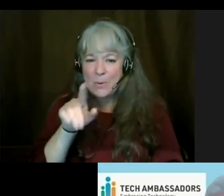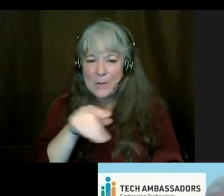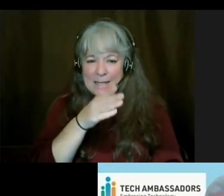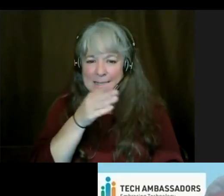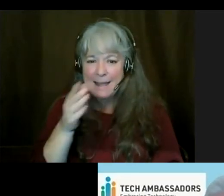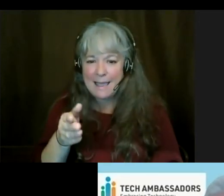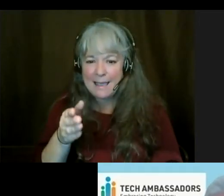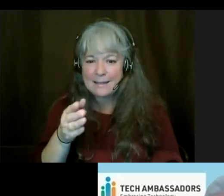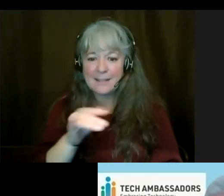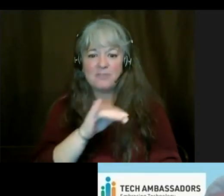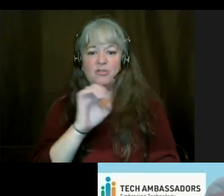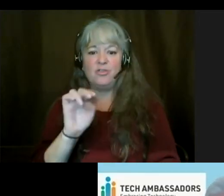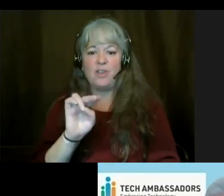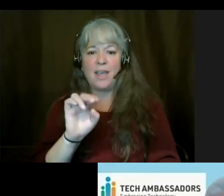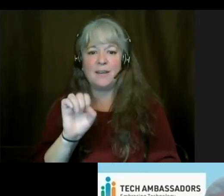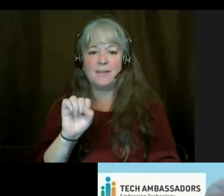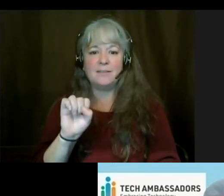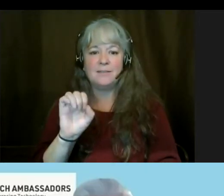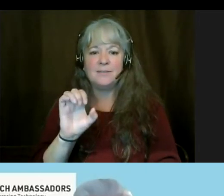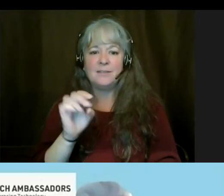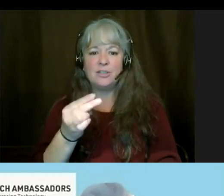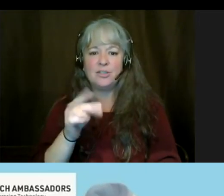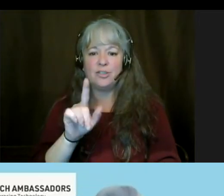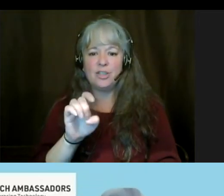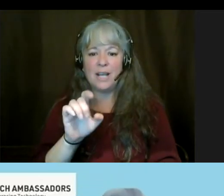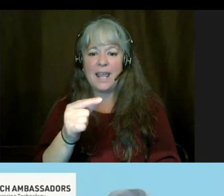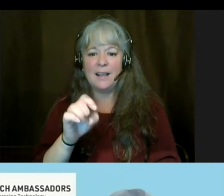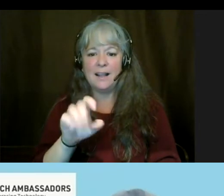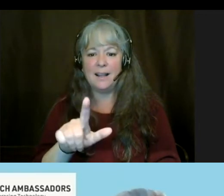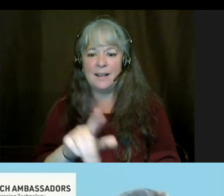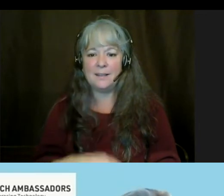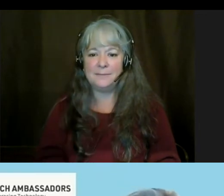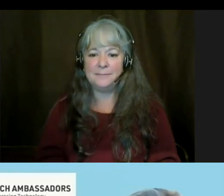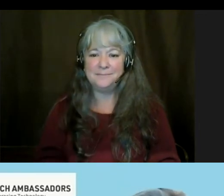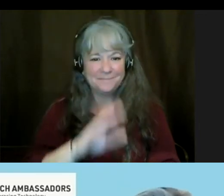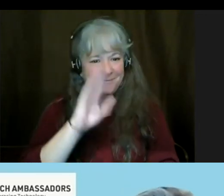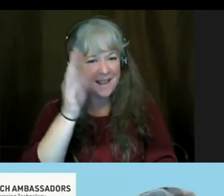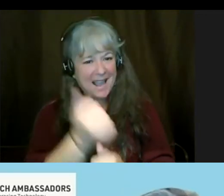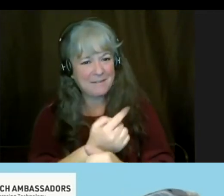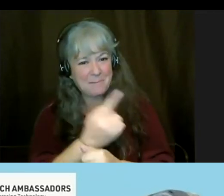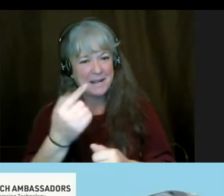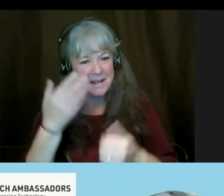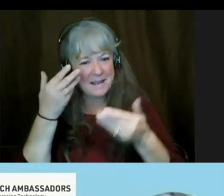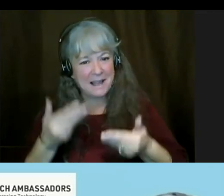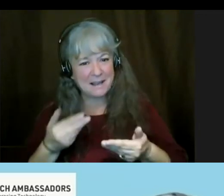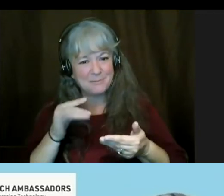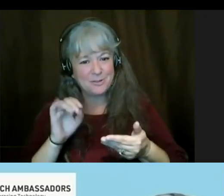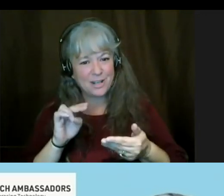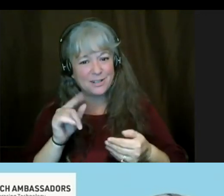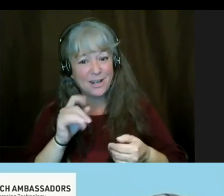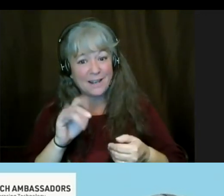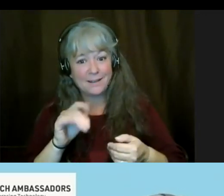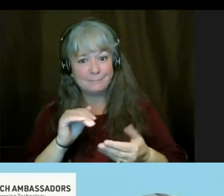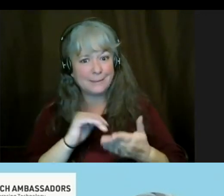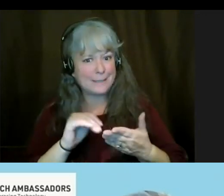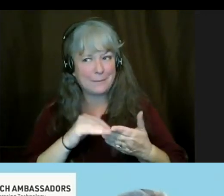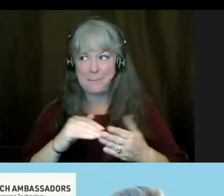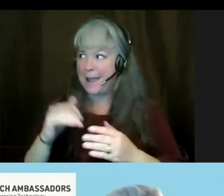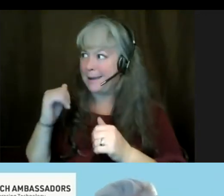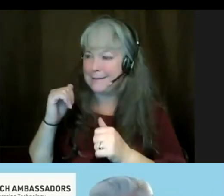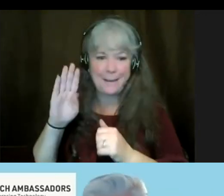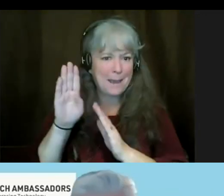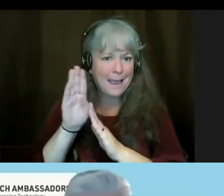list. It is Jen Schlegel. Hey everybody, I'm Jen Schlegel. Please forgive any background